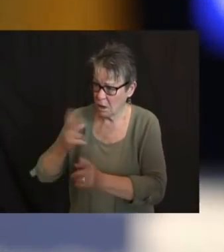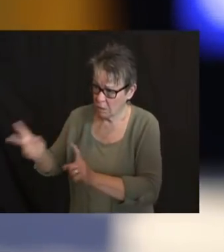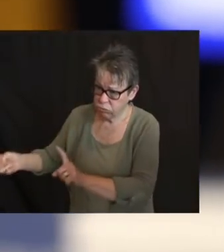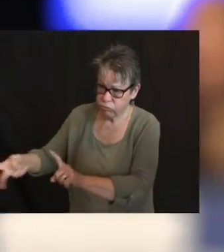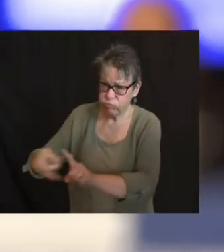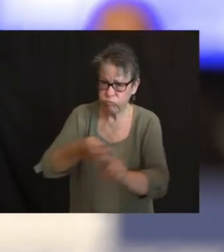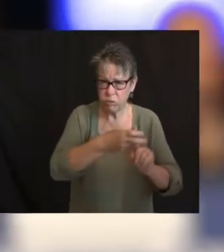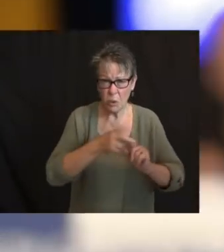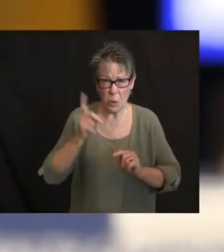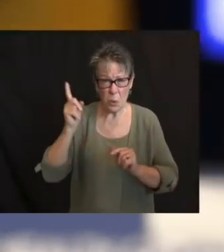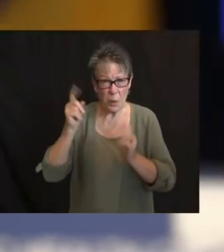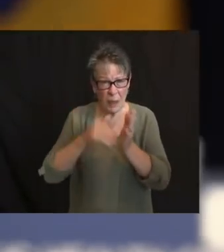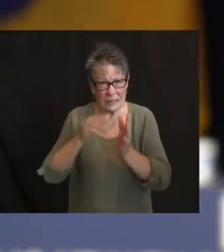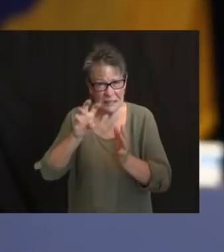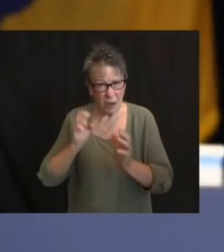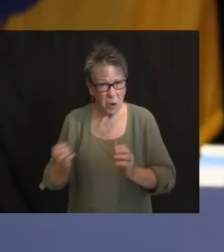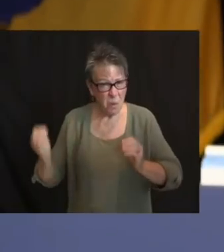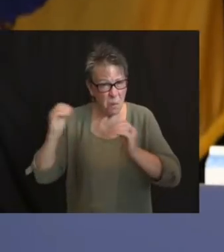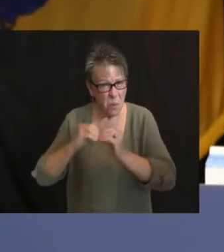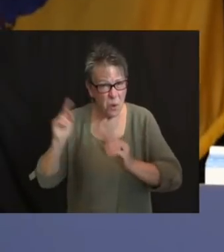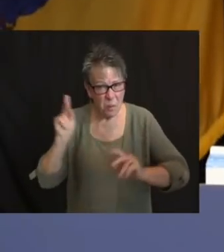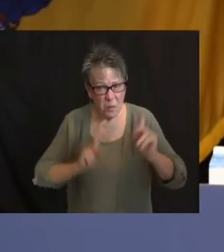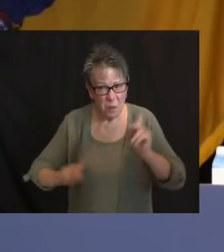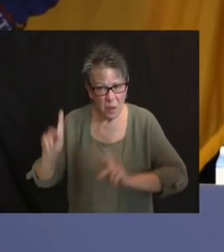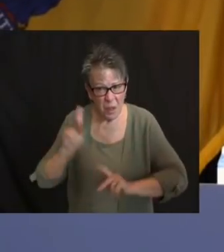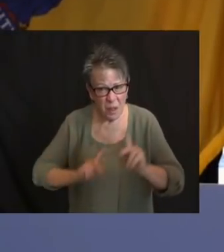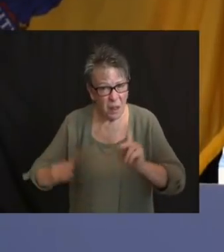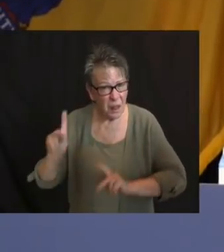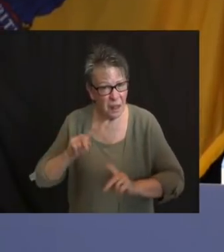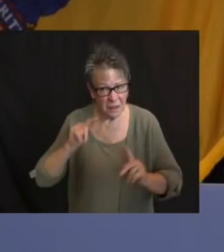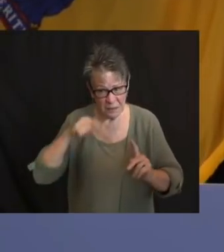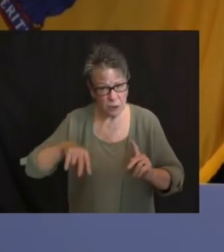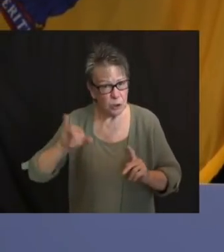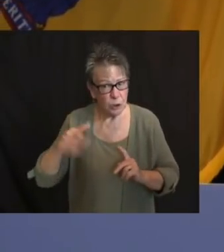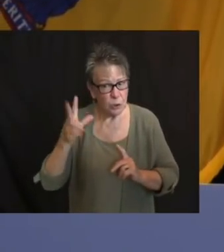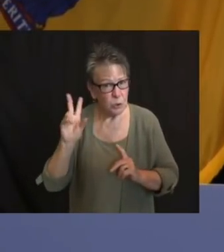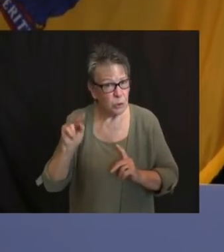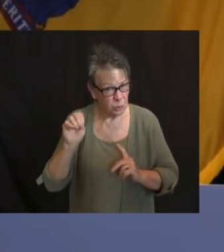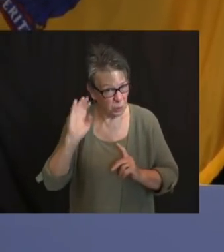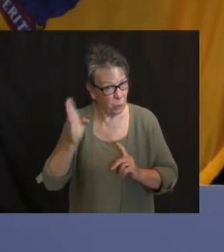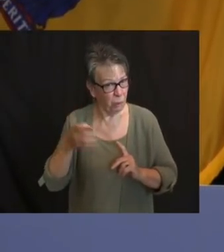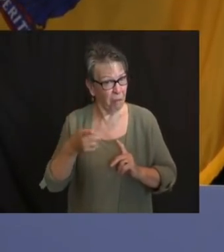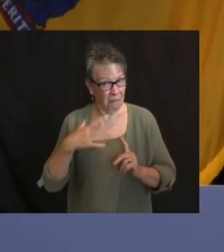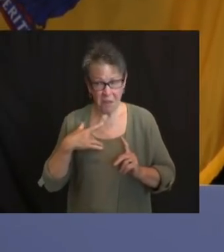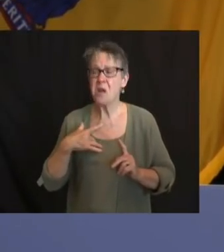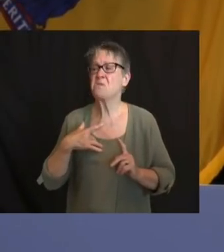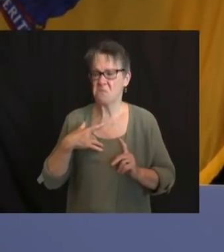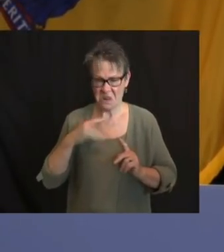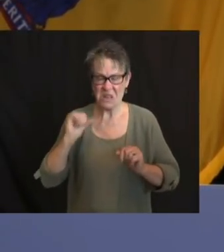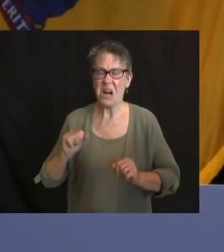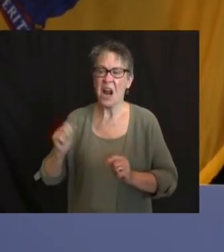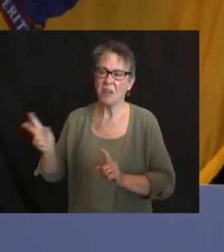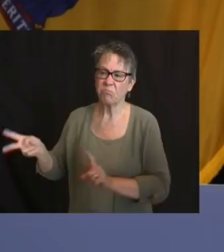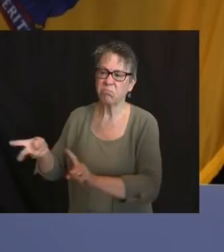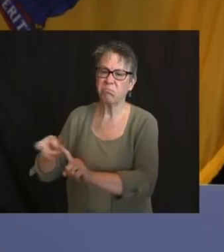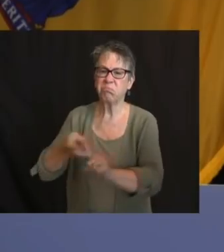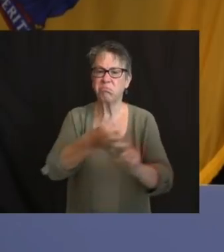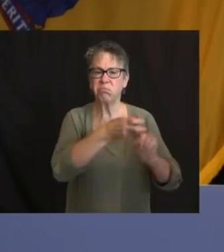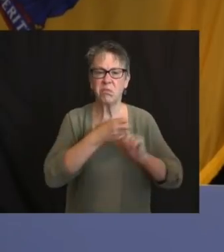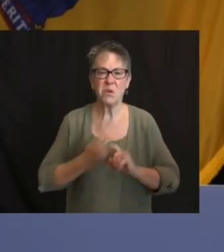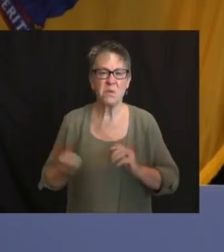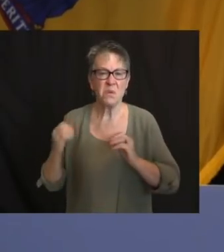400. Yeah, there'll be some Rutgers students, some alumni of Rutgers, and then some